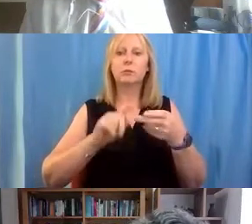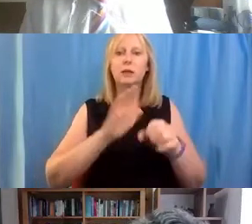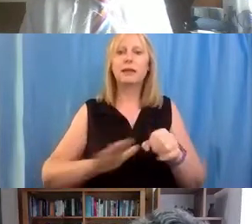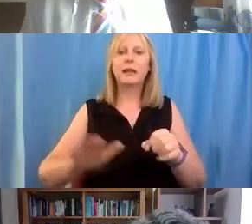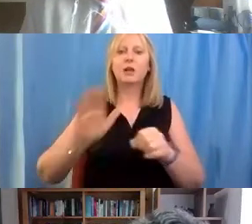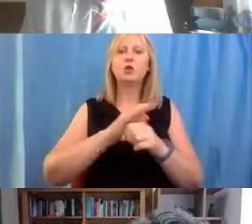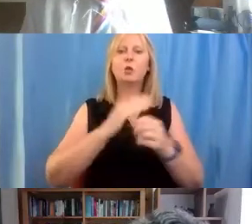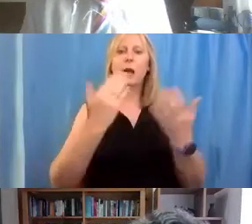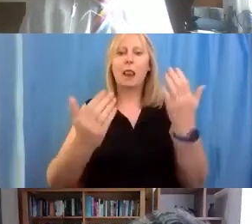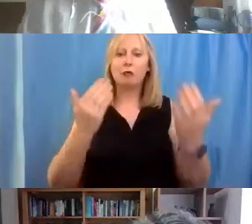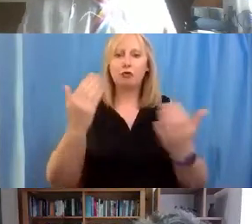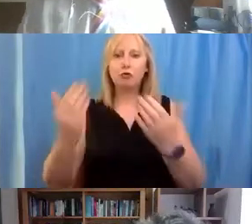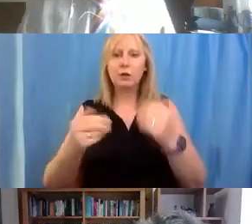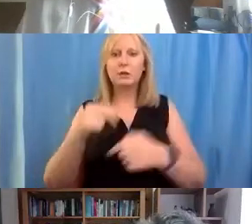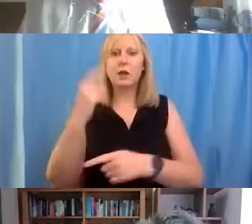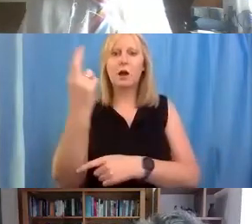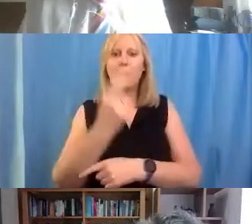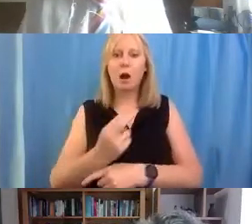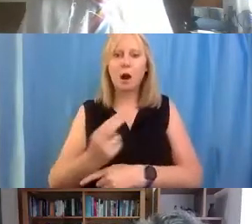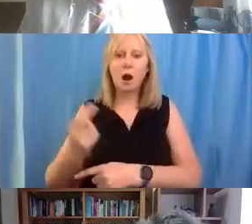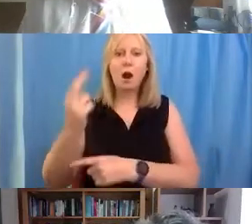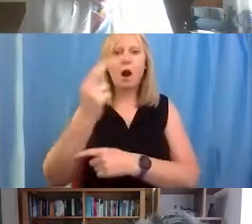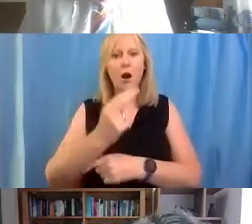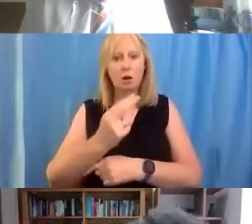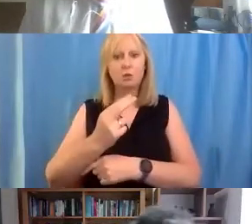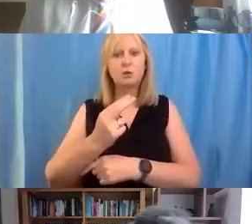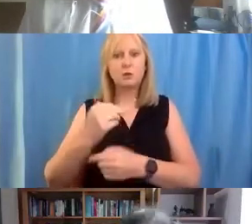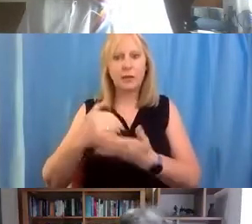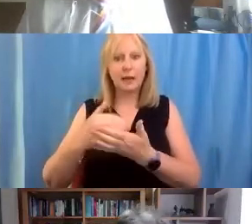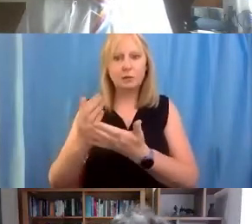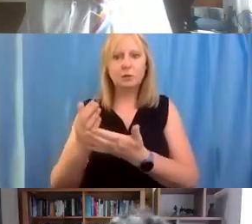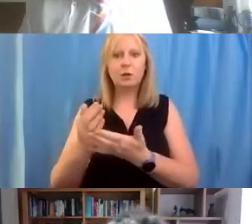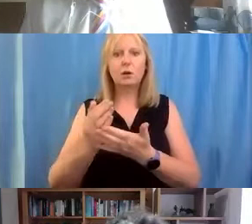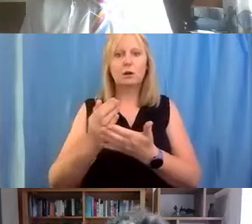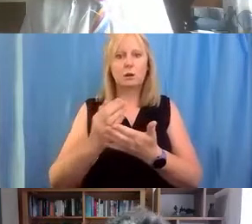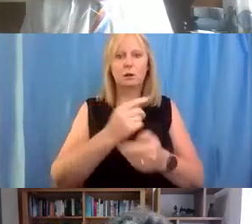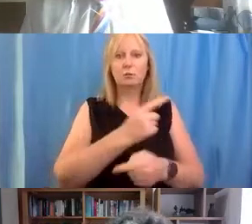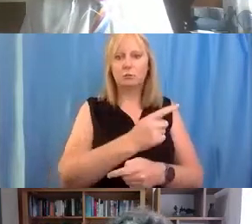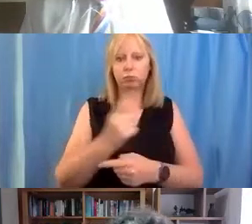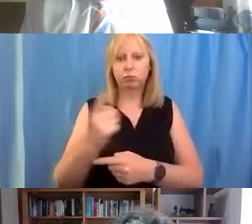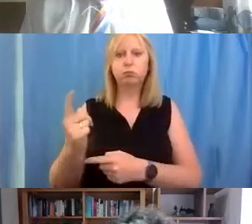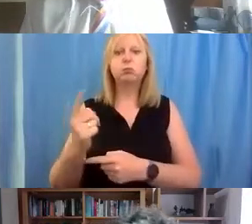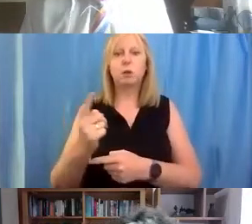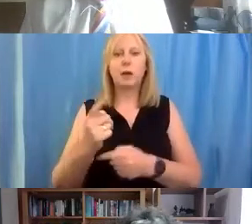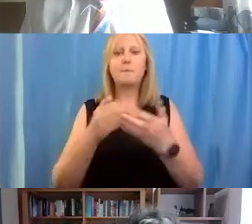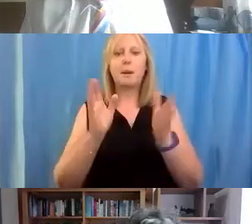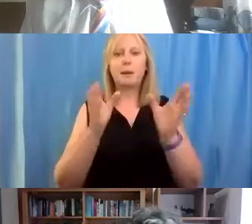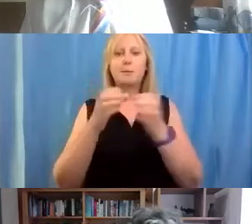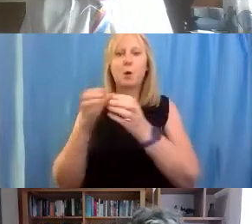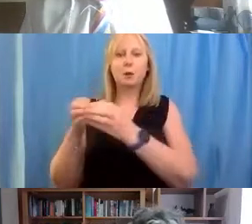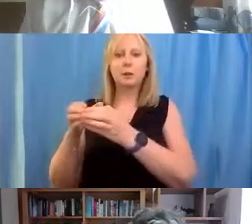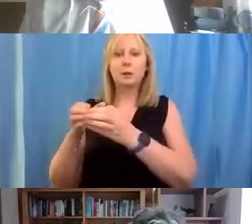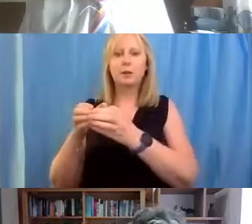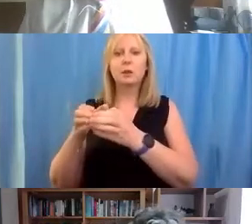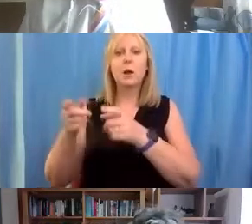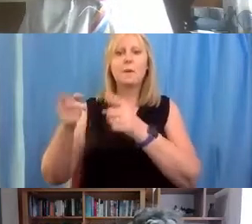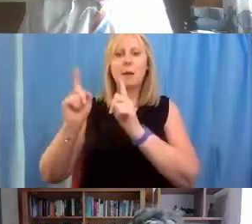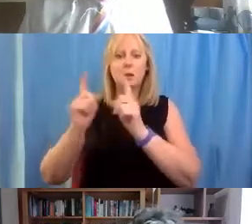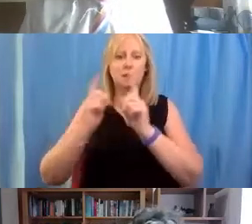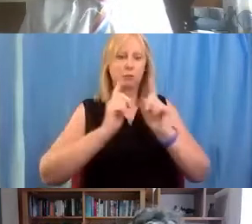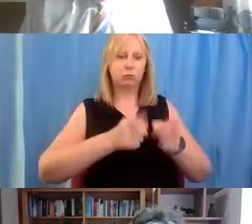galleries, the arts sector. They're all public bodies. So they're appointed by ministers to